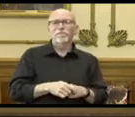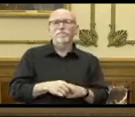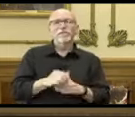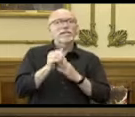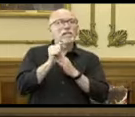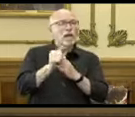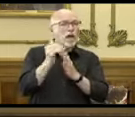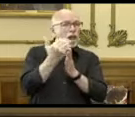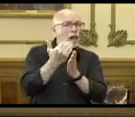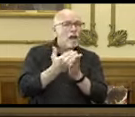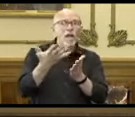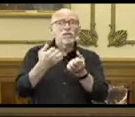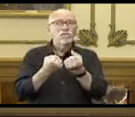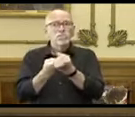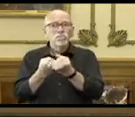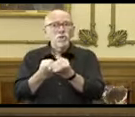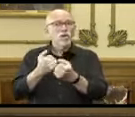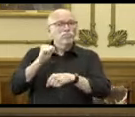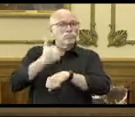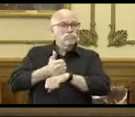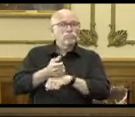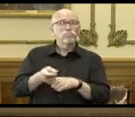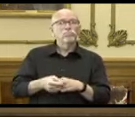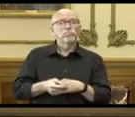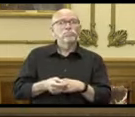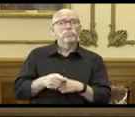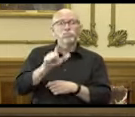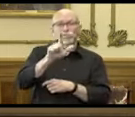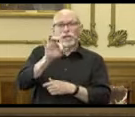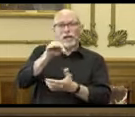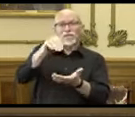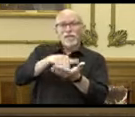and supports that are in place and that our